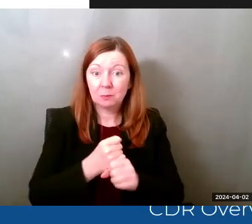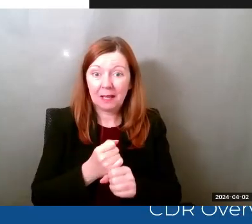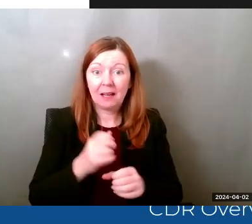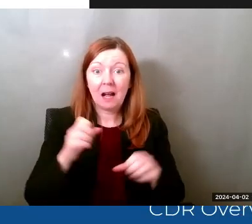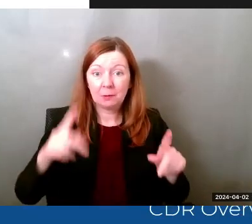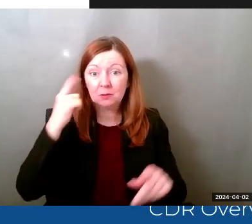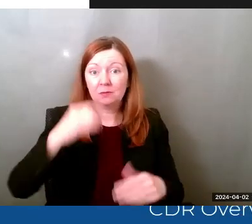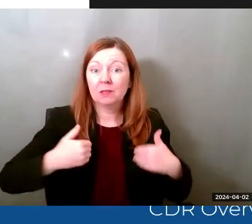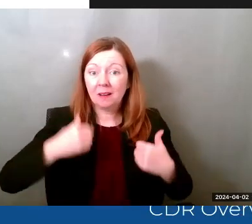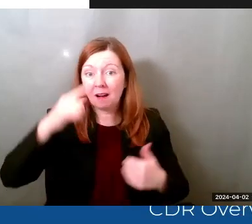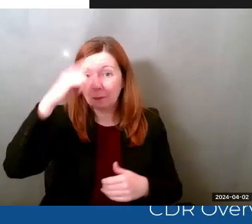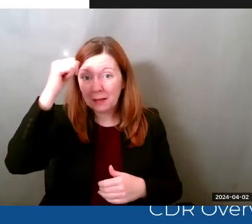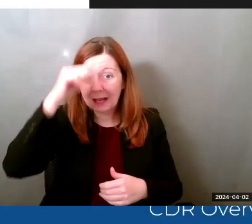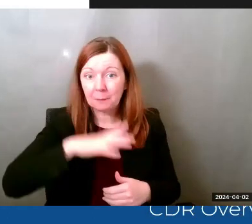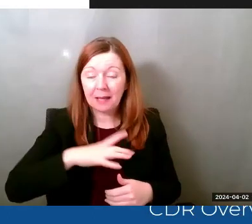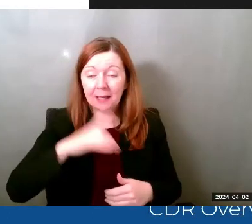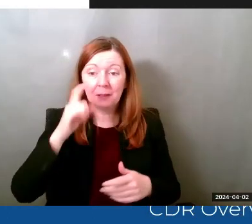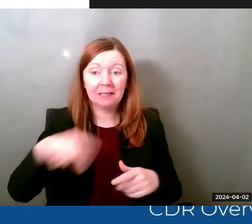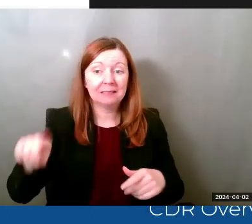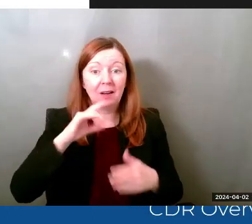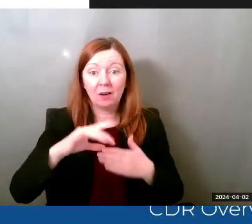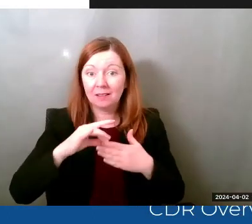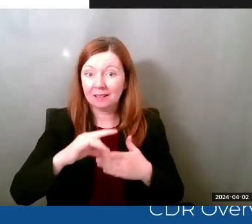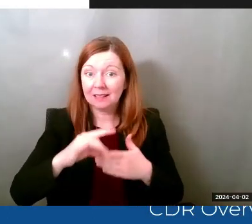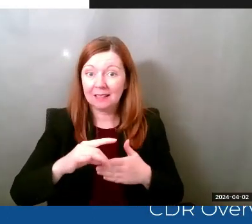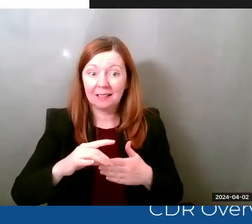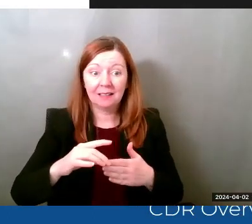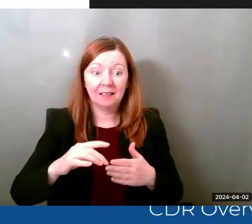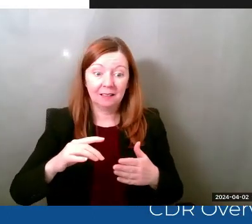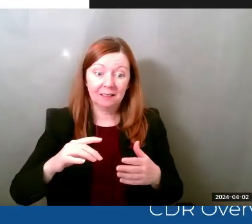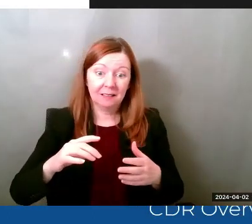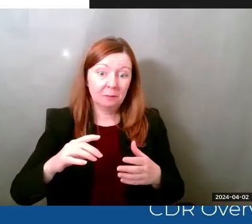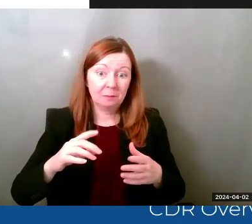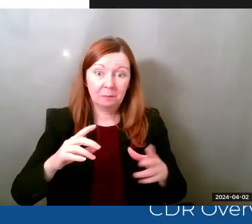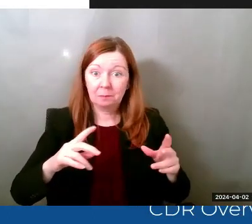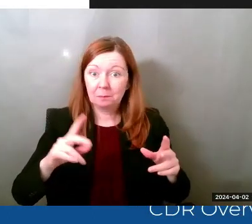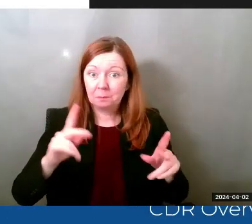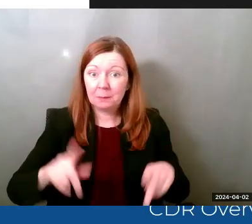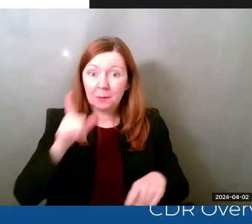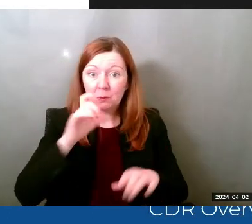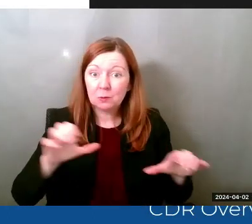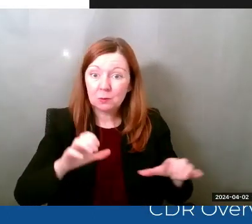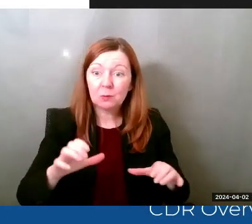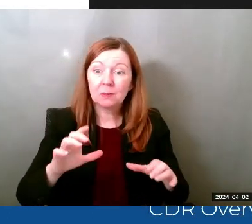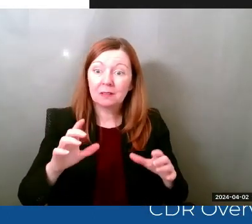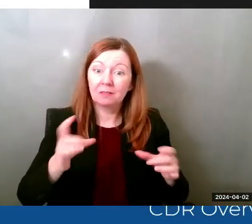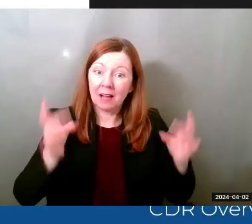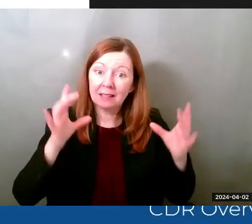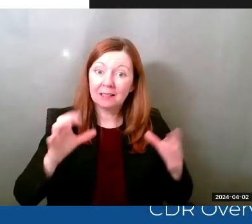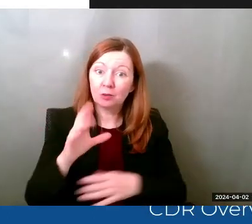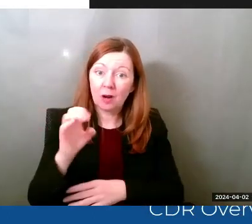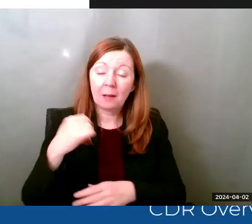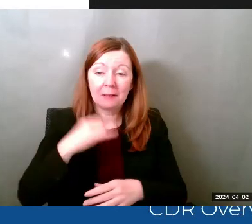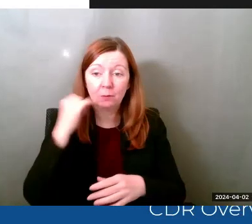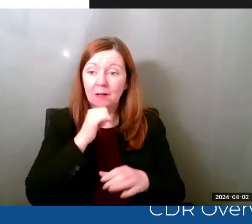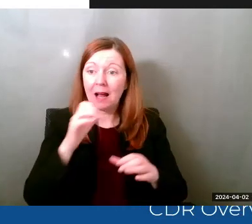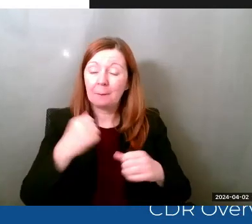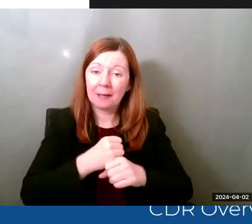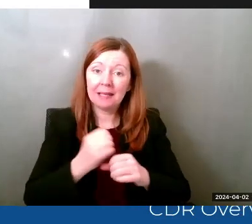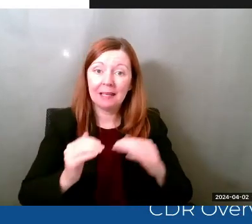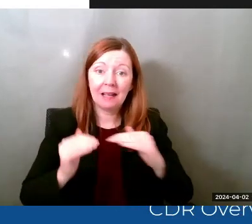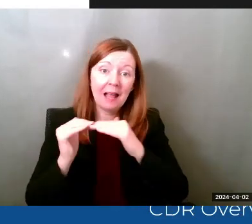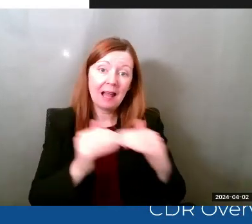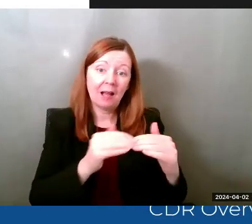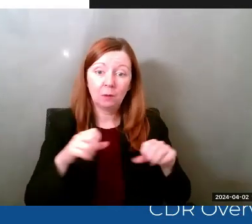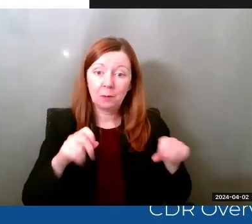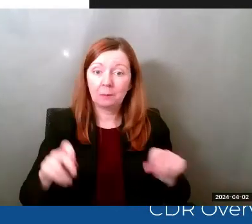Black men, because they are the leading perpetrators of the violent issues that we see in Philadelphia, if we're not creating equitable opportunities, if